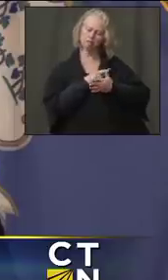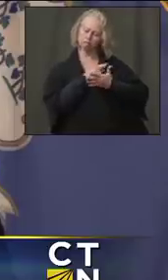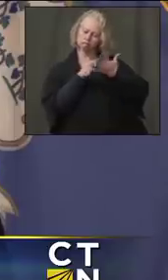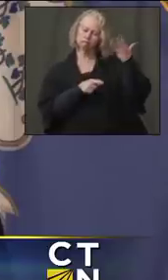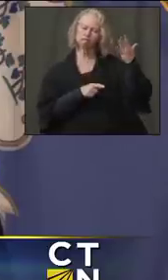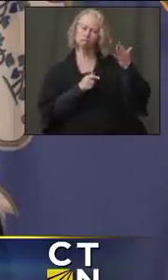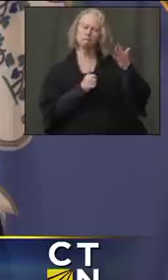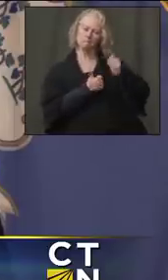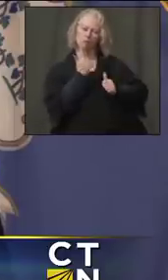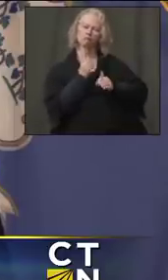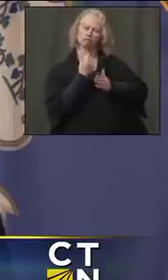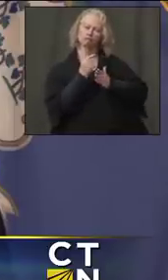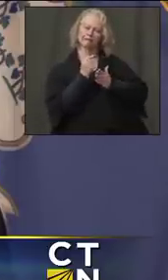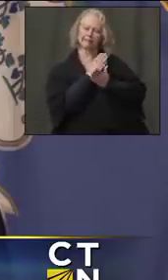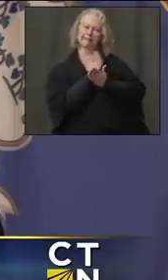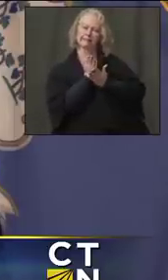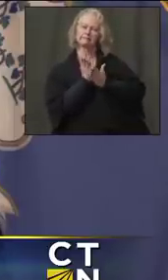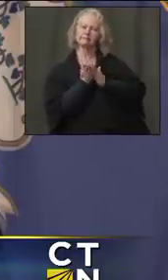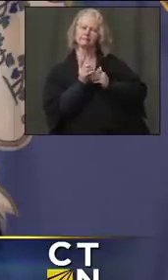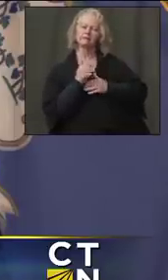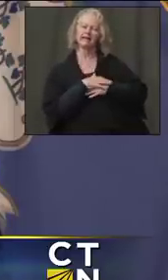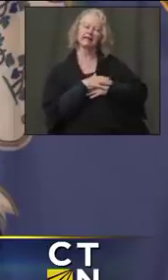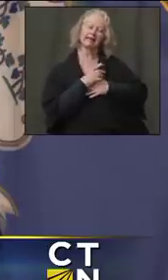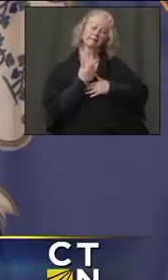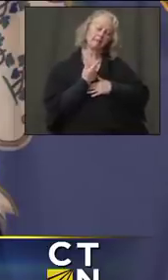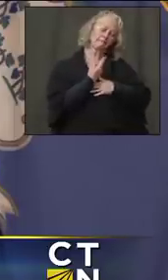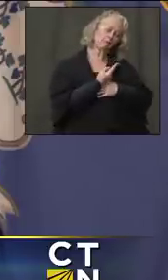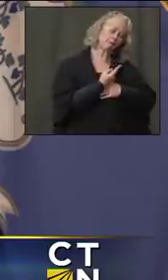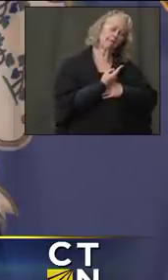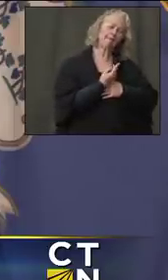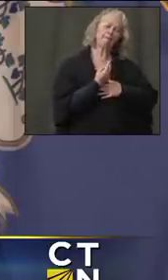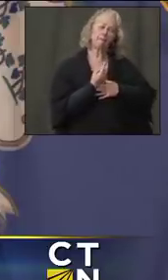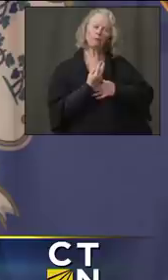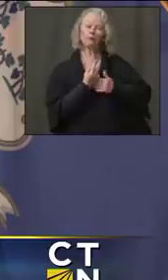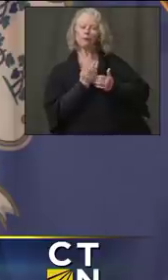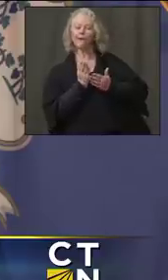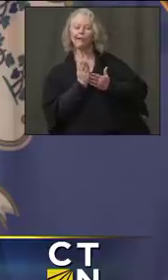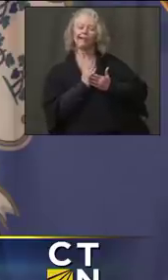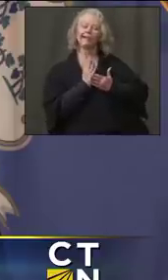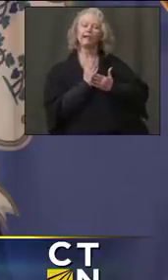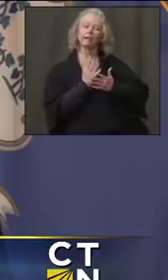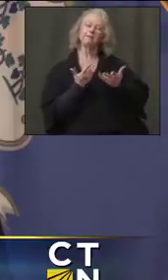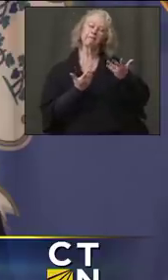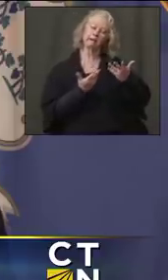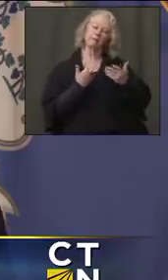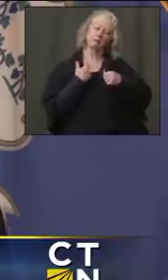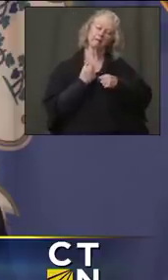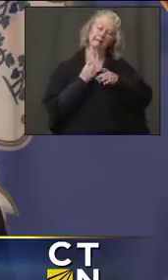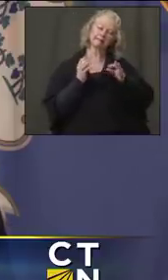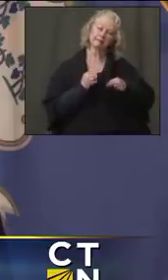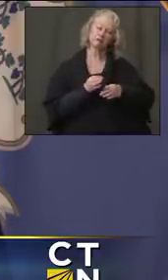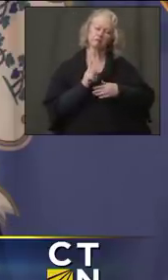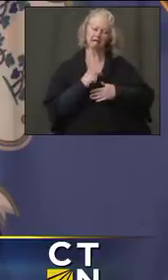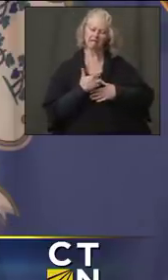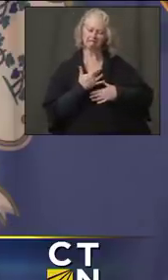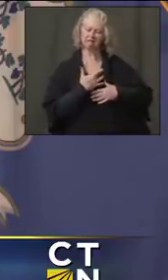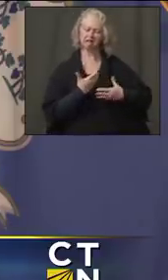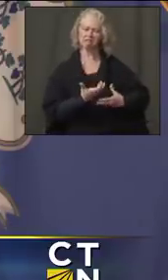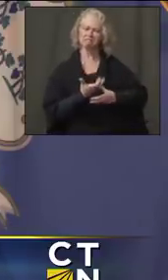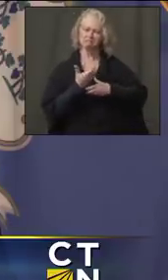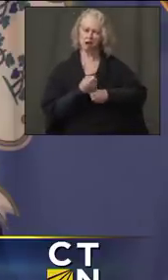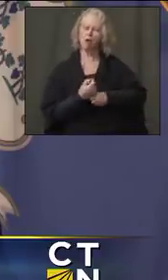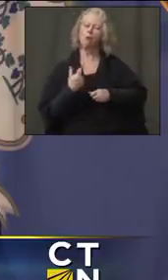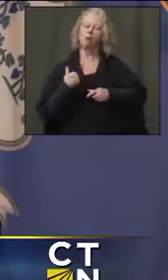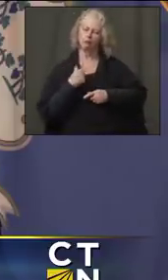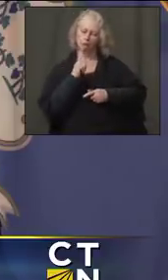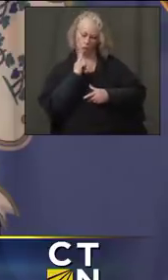zone. Look, if we're a little off on one or two, we'll make a judgment on that. But I feel very confident that we're